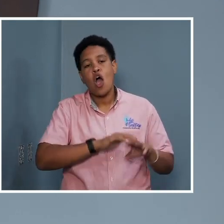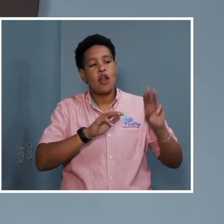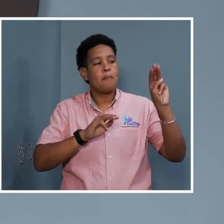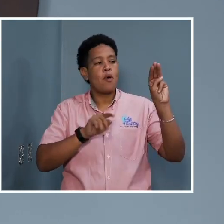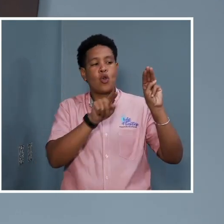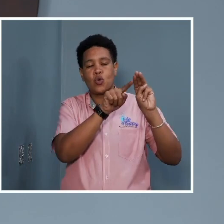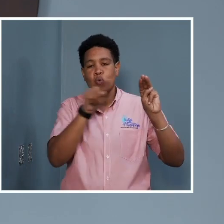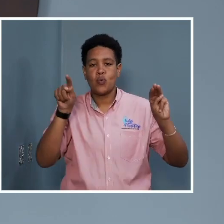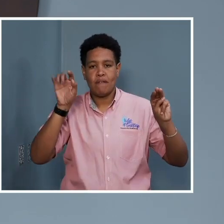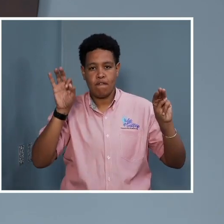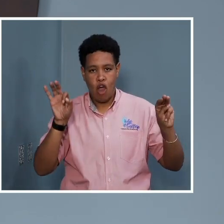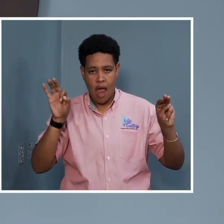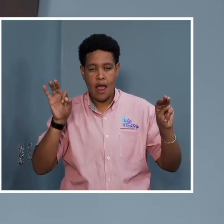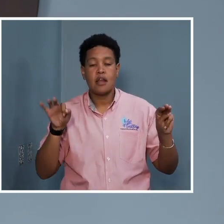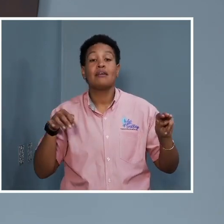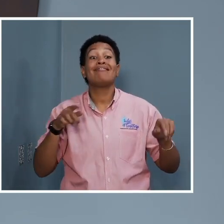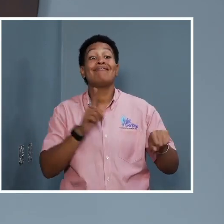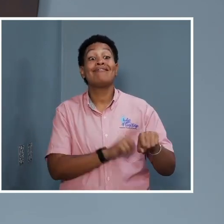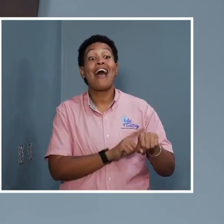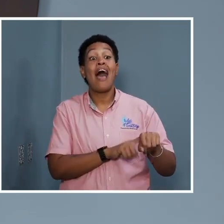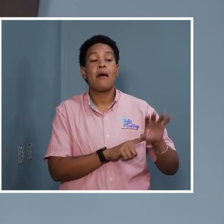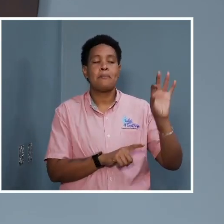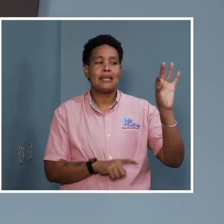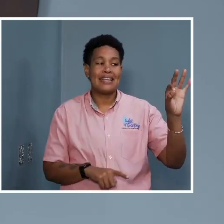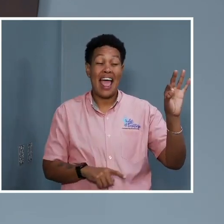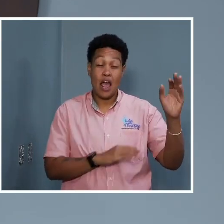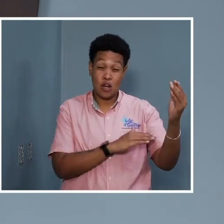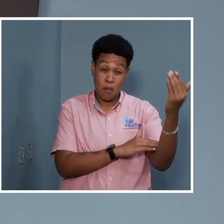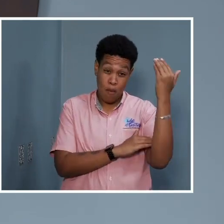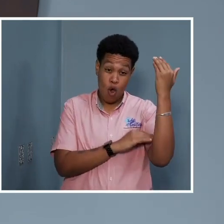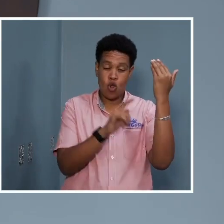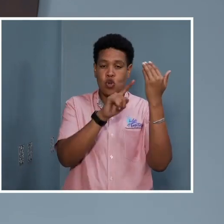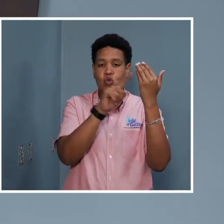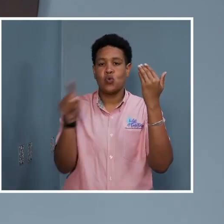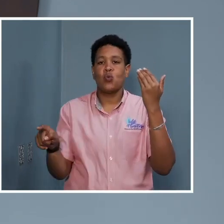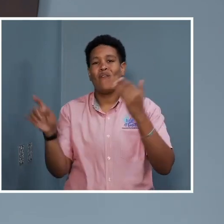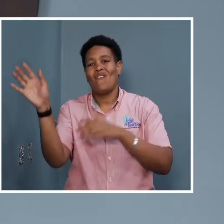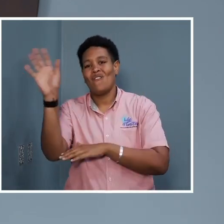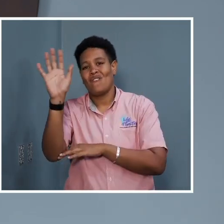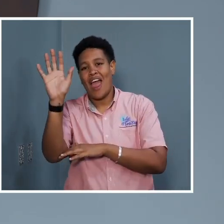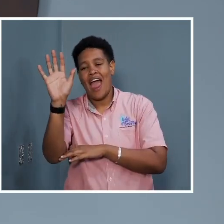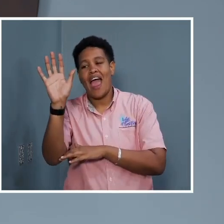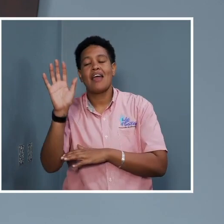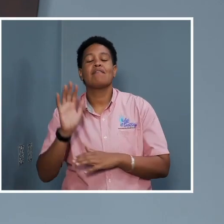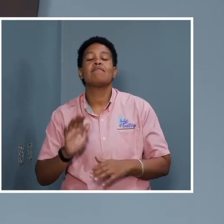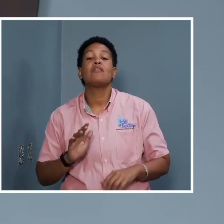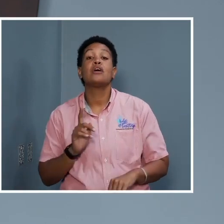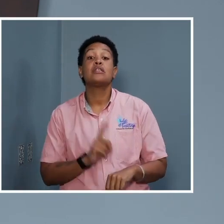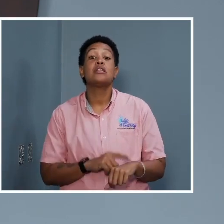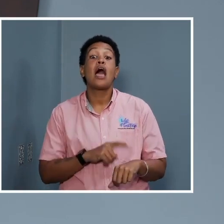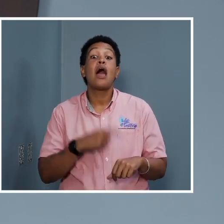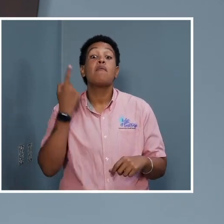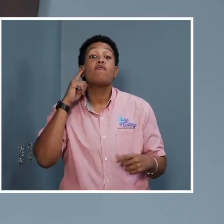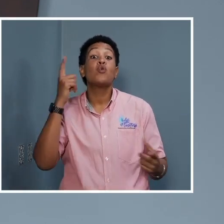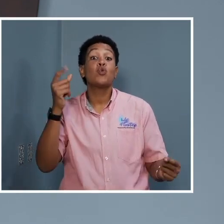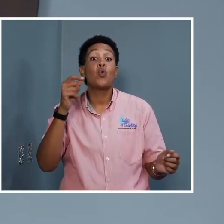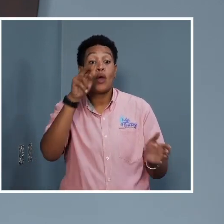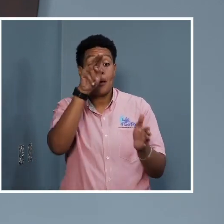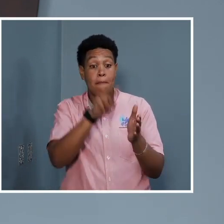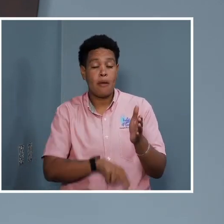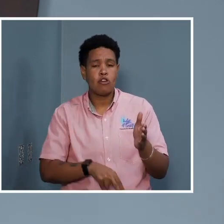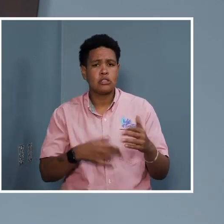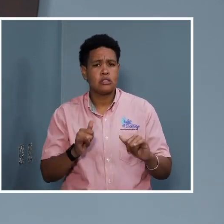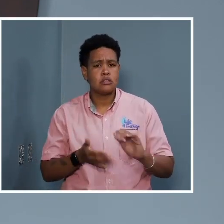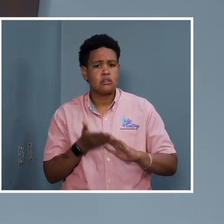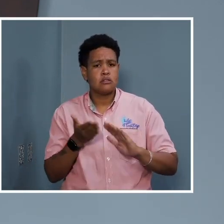to Fridays during the hours of 9 a.m. to 5 p.m. and the time for conducting the burial